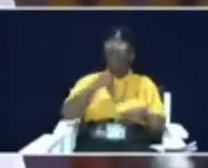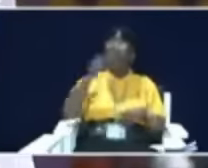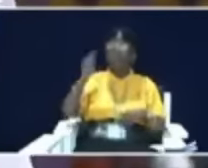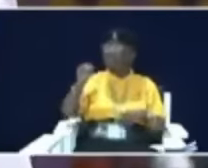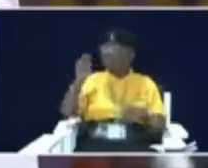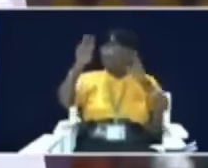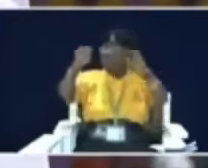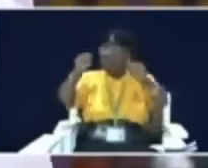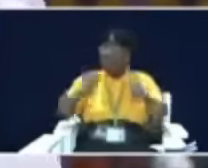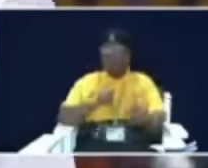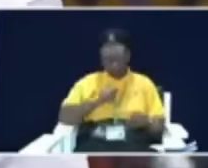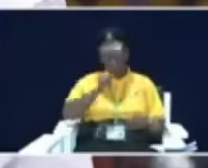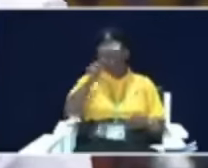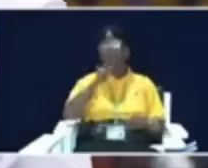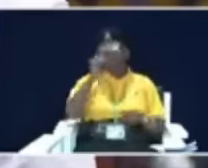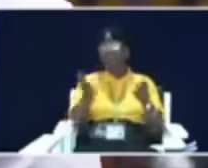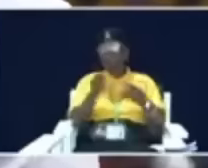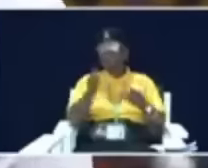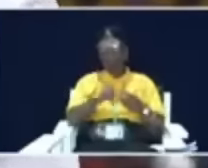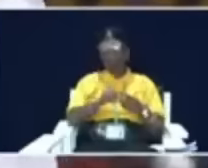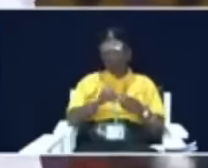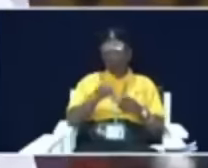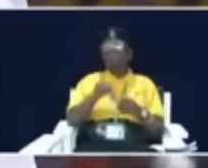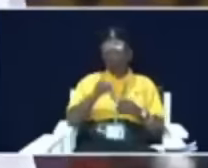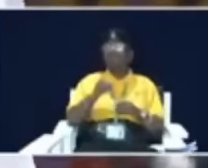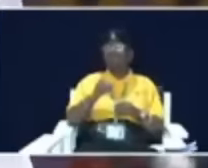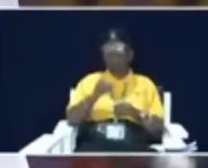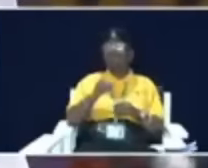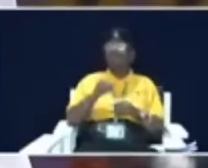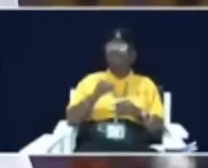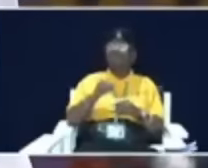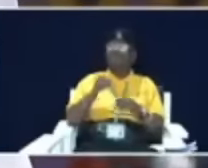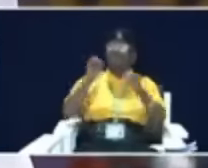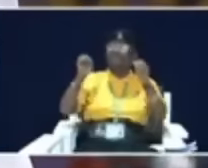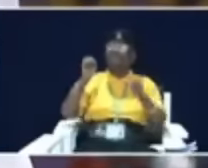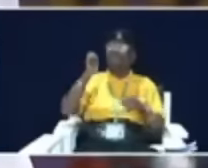us. I said, okay, you preach, I will interpret.